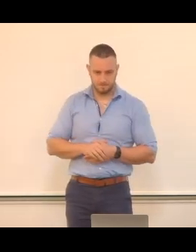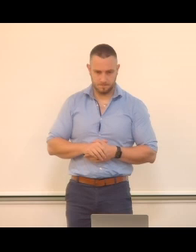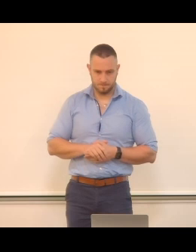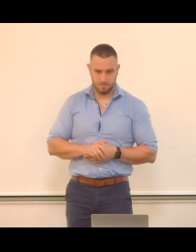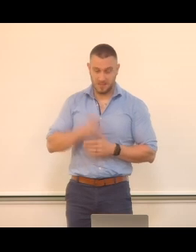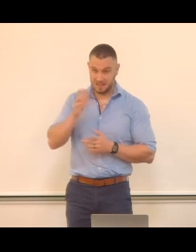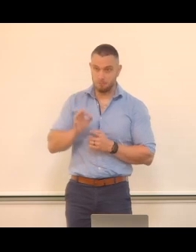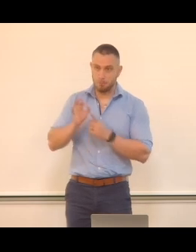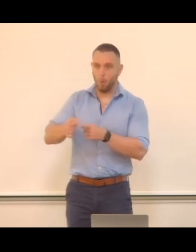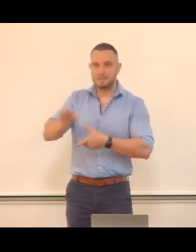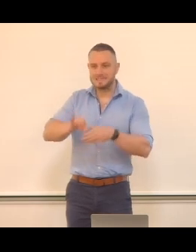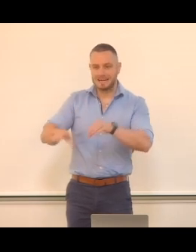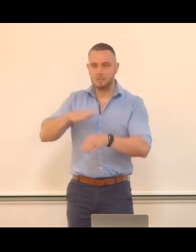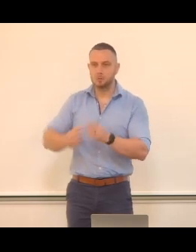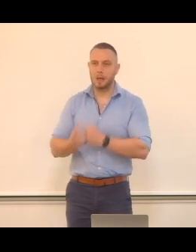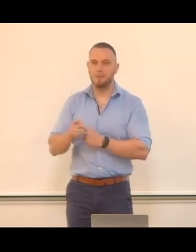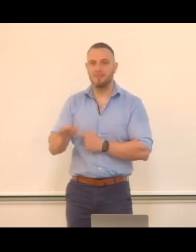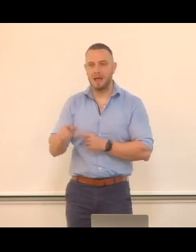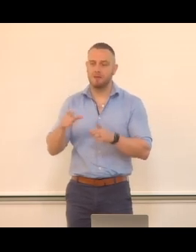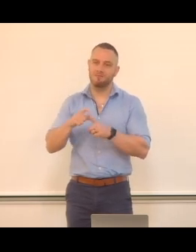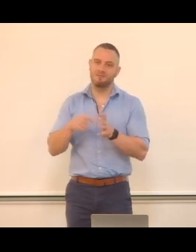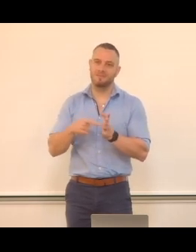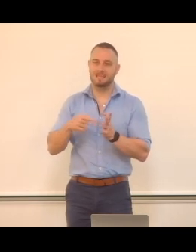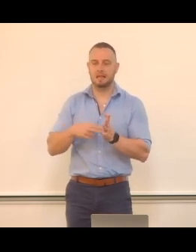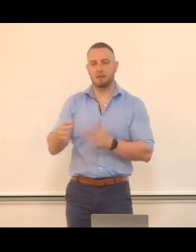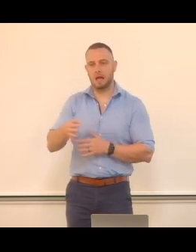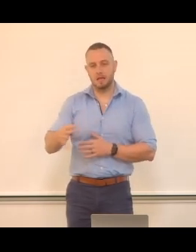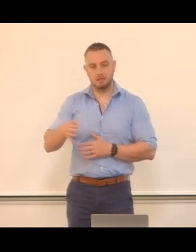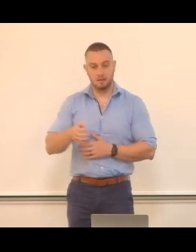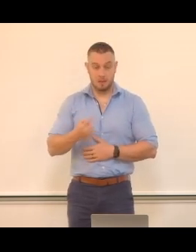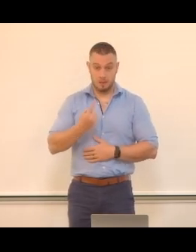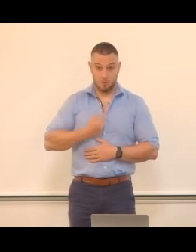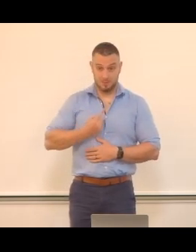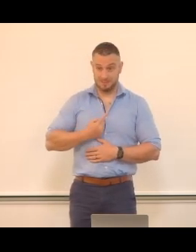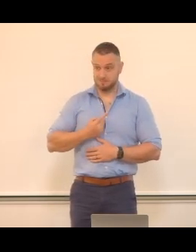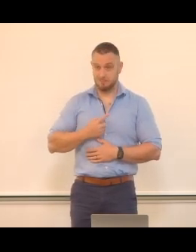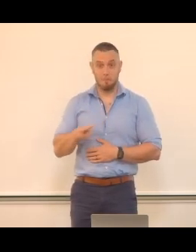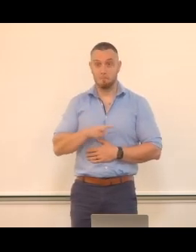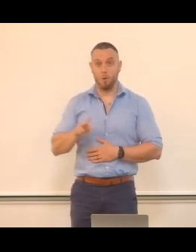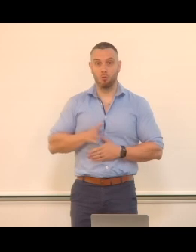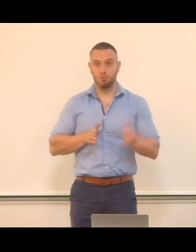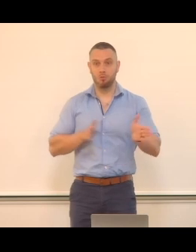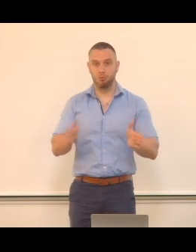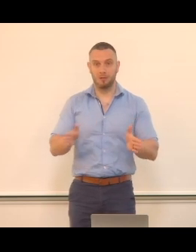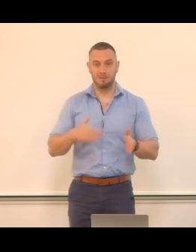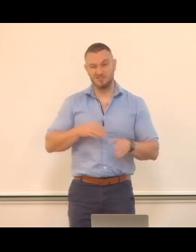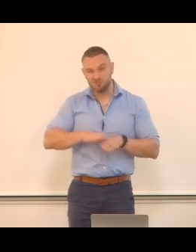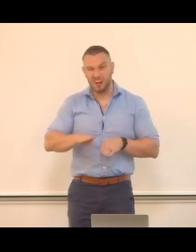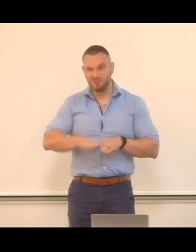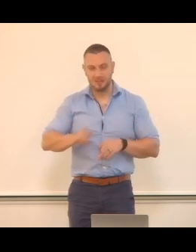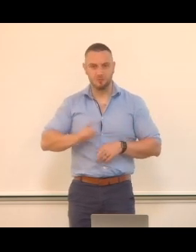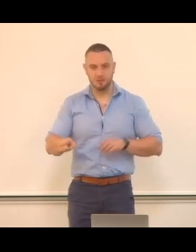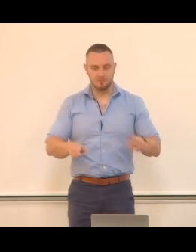propose some science to go to Devon Island. Personally, I would go back to both, and I've been trying to go back.